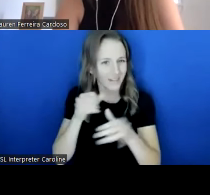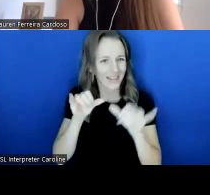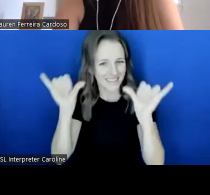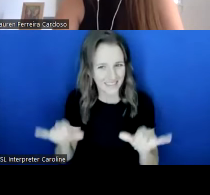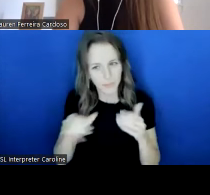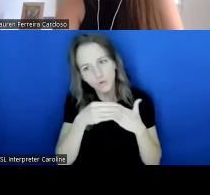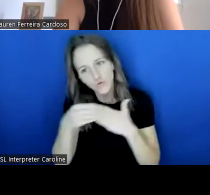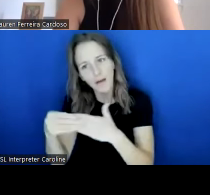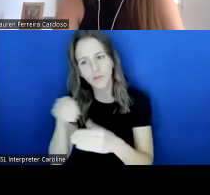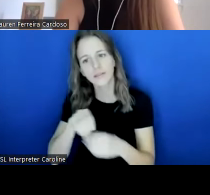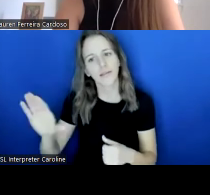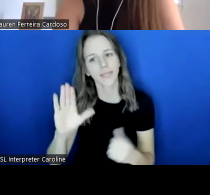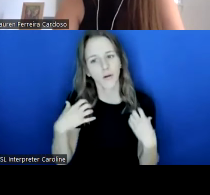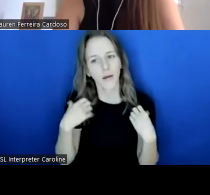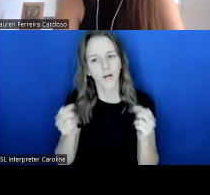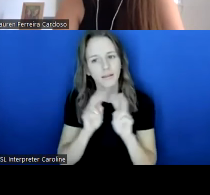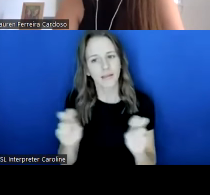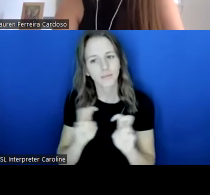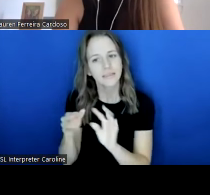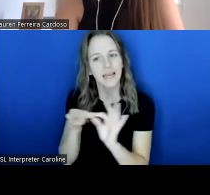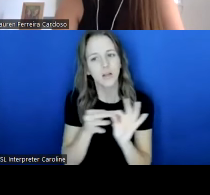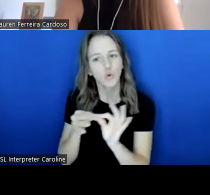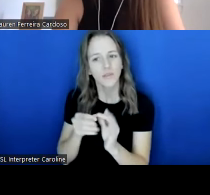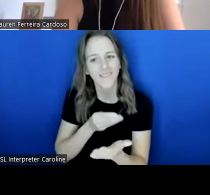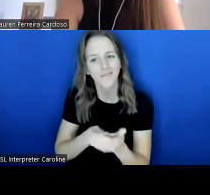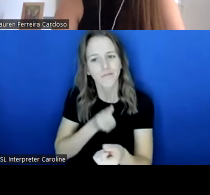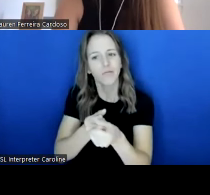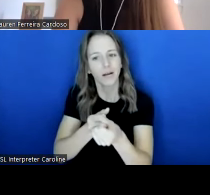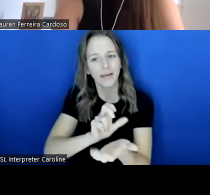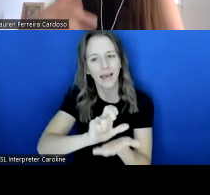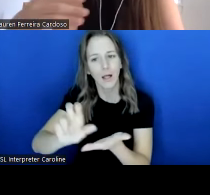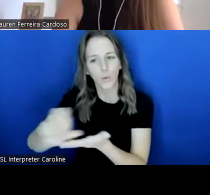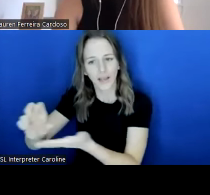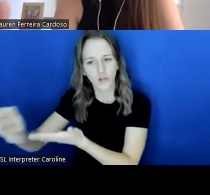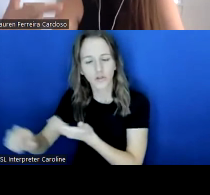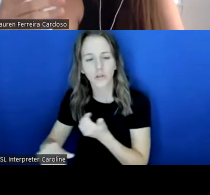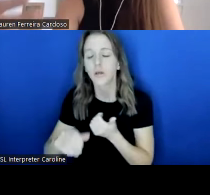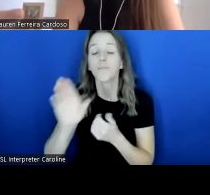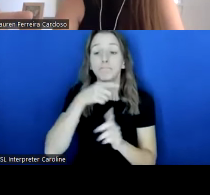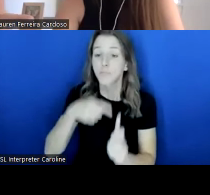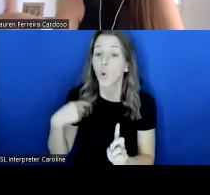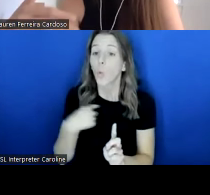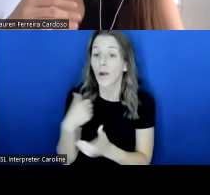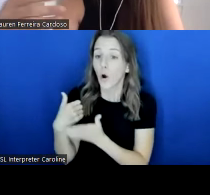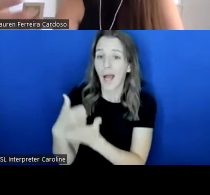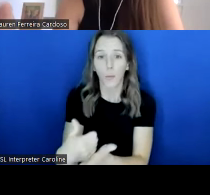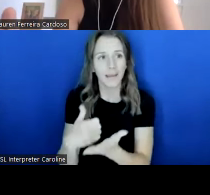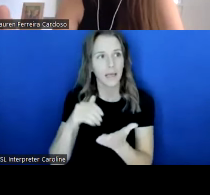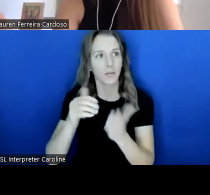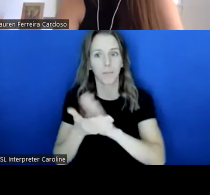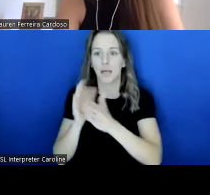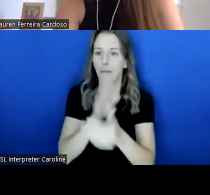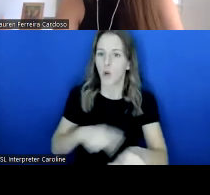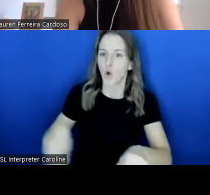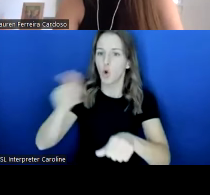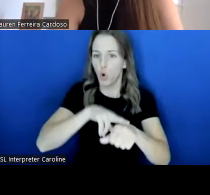their health assessments and associated funding allocations. So essentially, we were helping normalize the inclusion and naming of